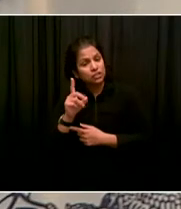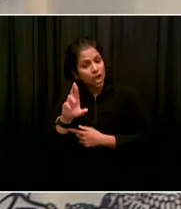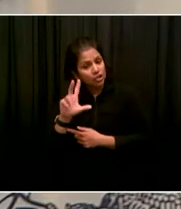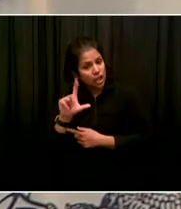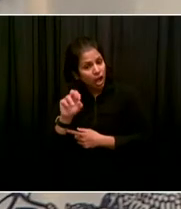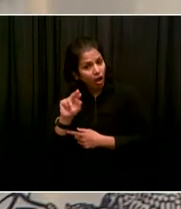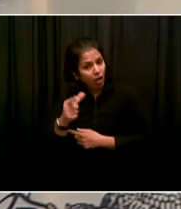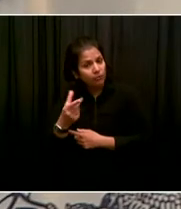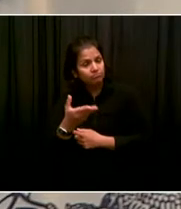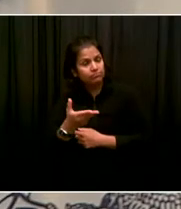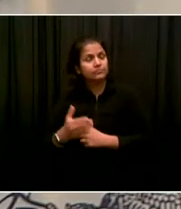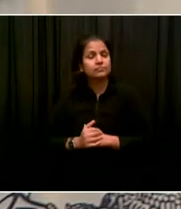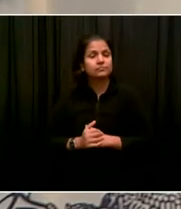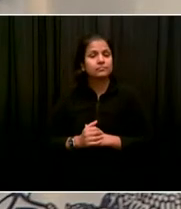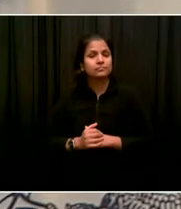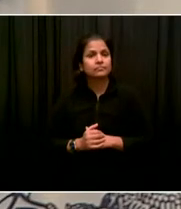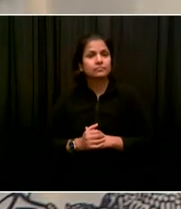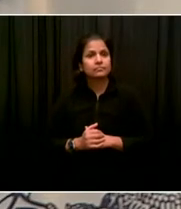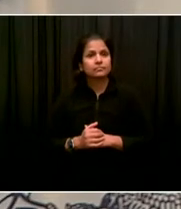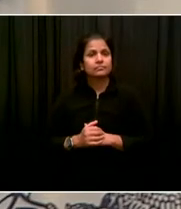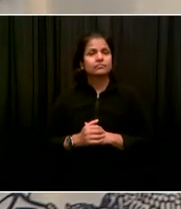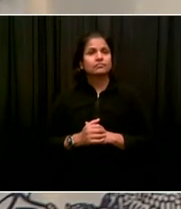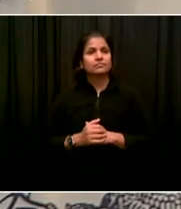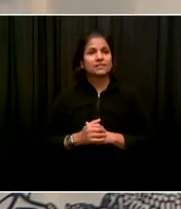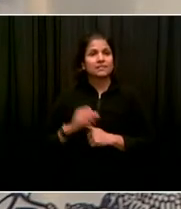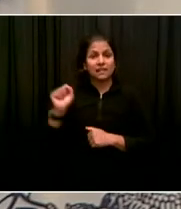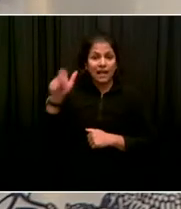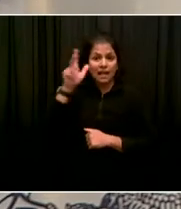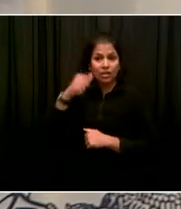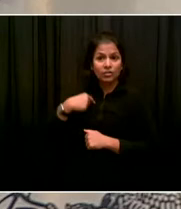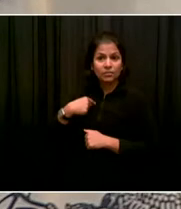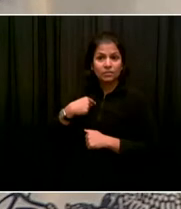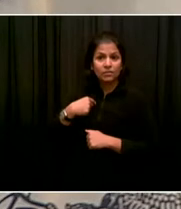Yes, sir. Can you hear me? Yeah, Dr. Long, go ahead.